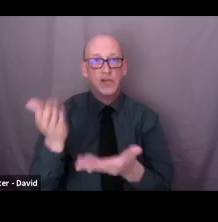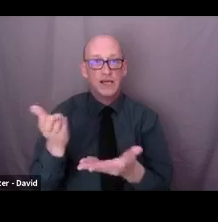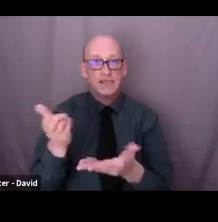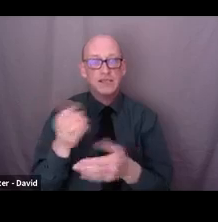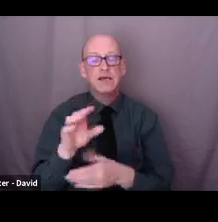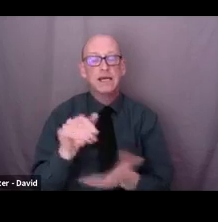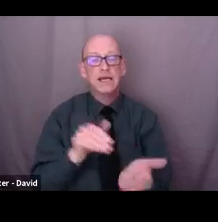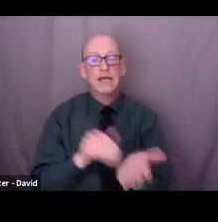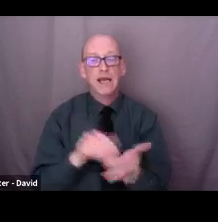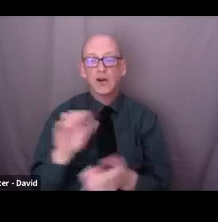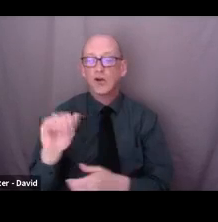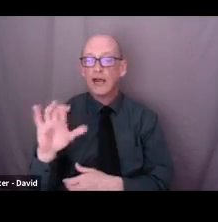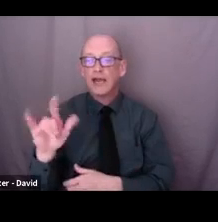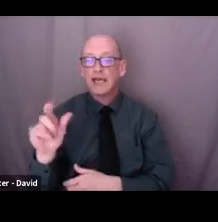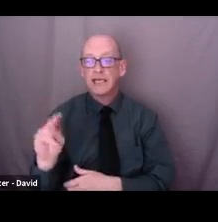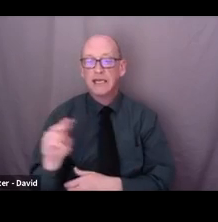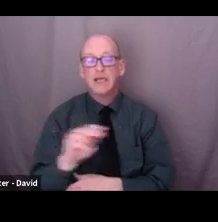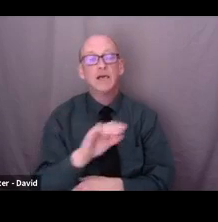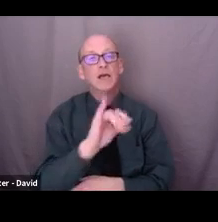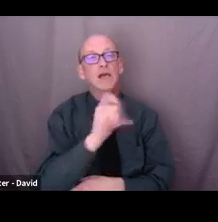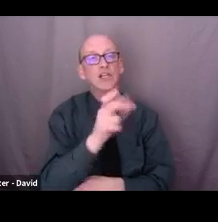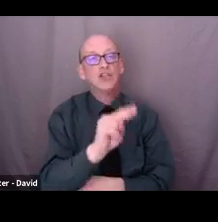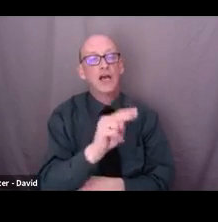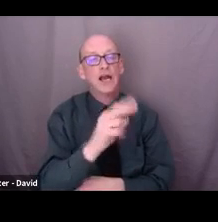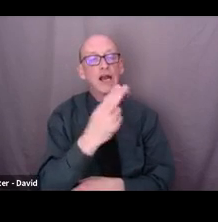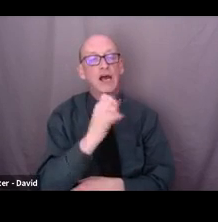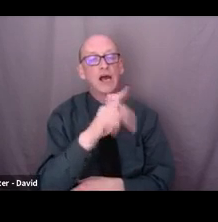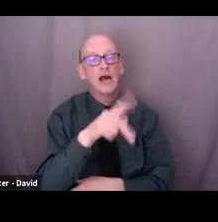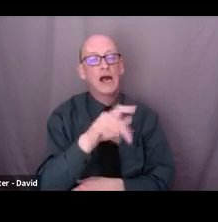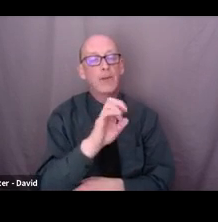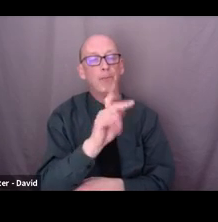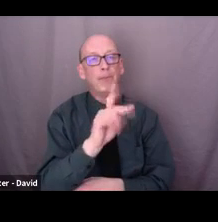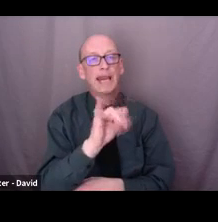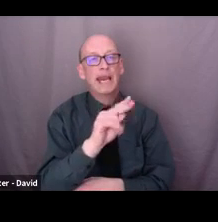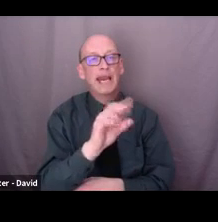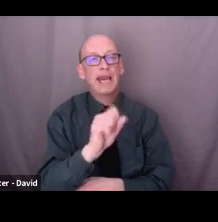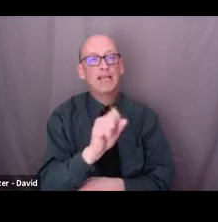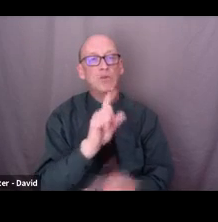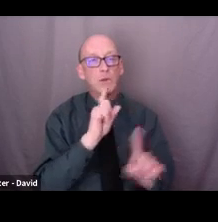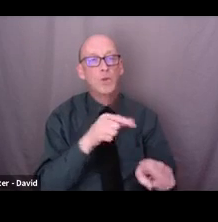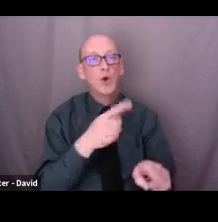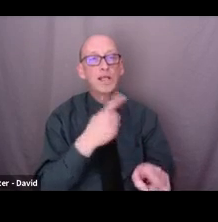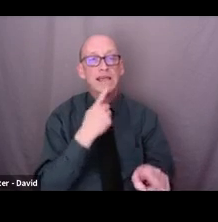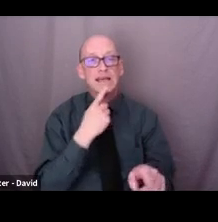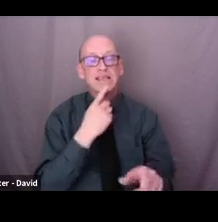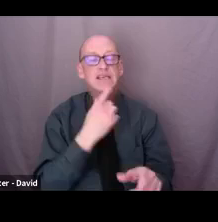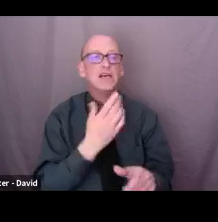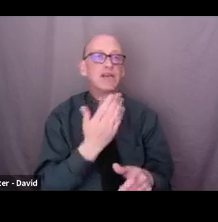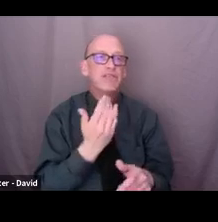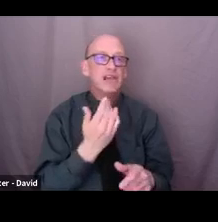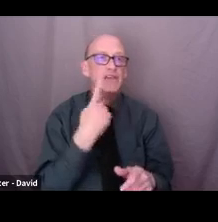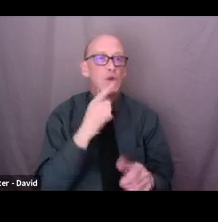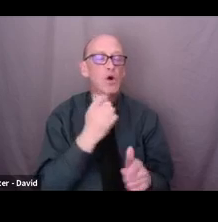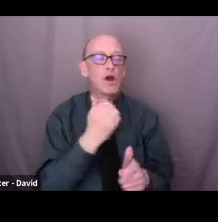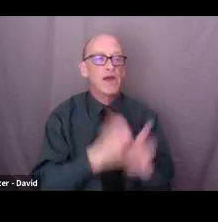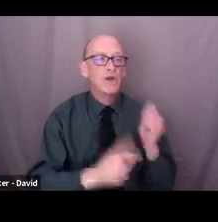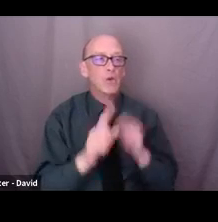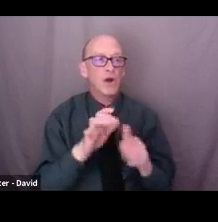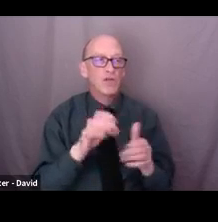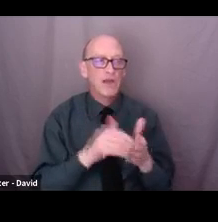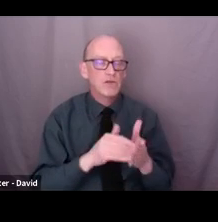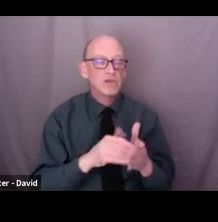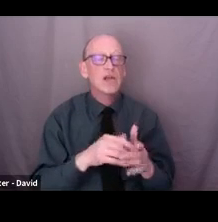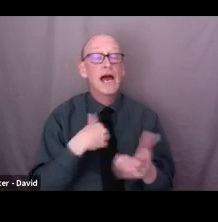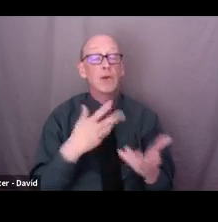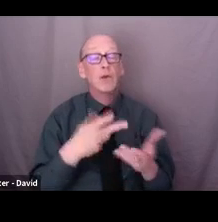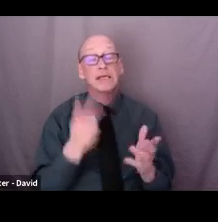Acton. The Johns Hopkins report says 15 per 100,000. I'd like to see more than that here in